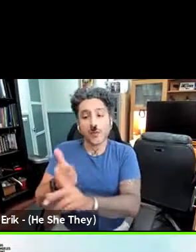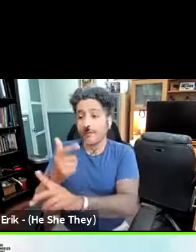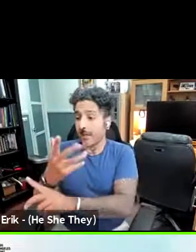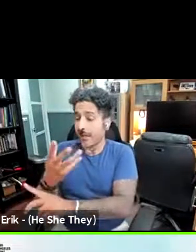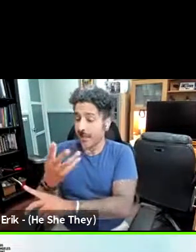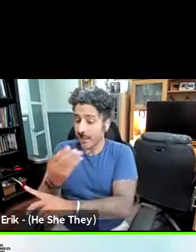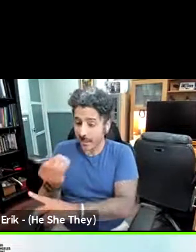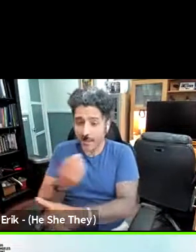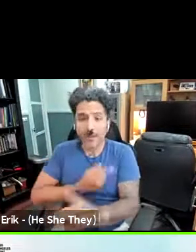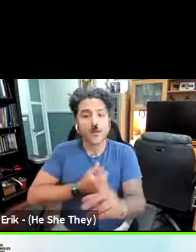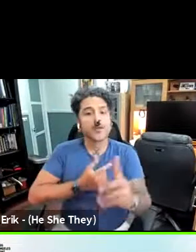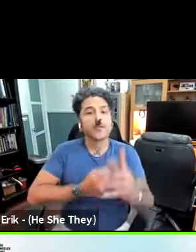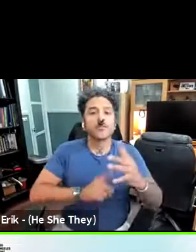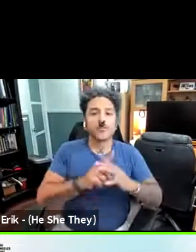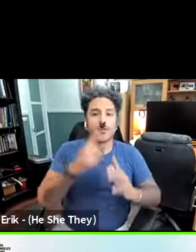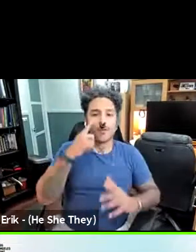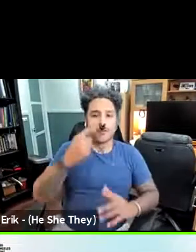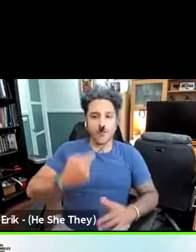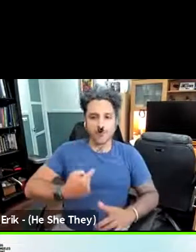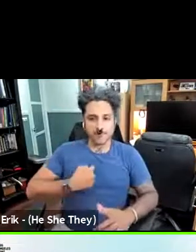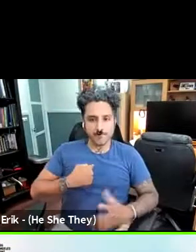well.